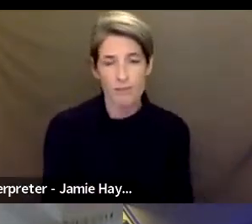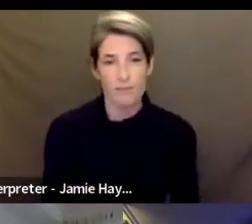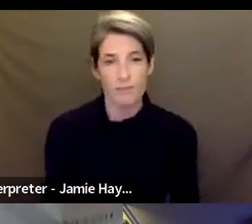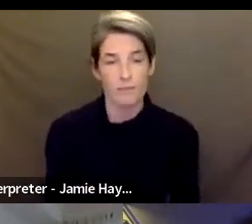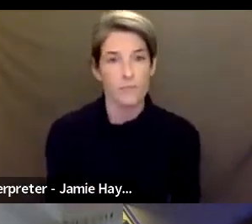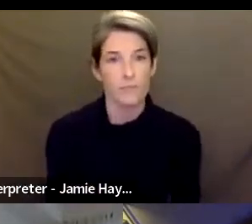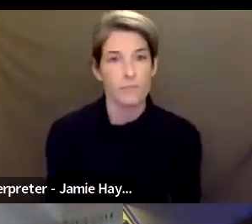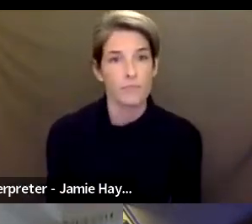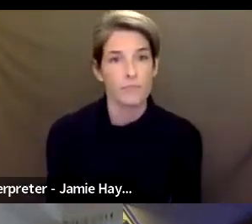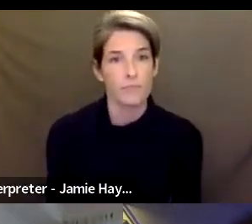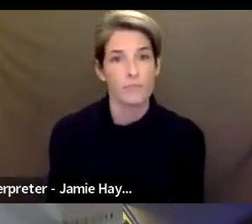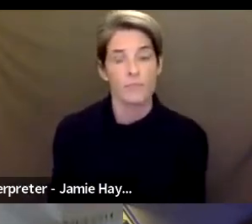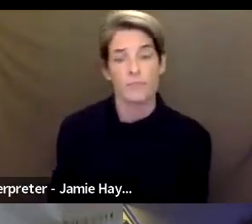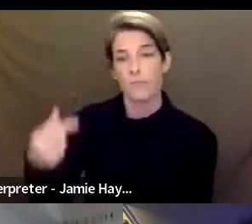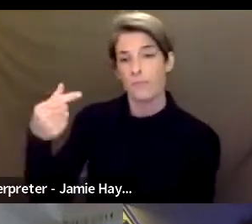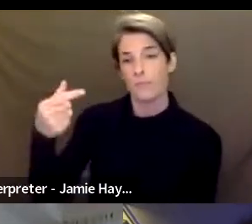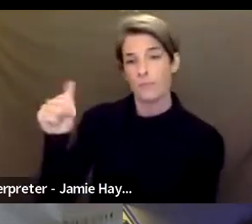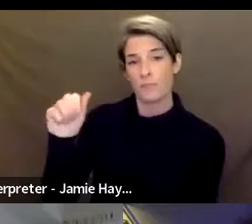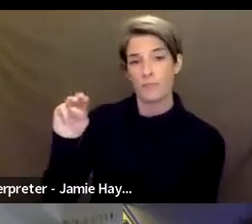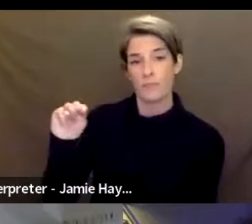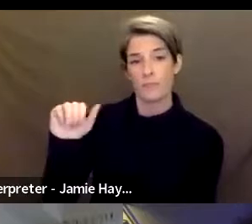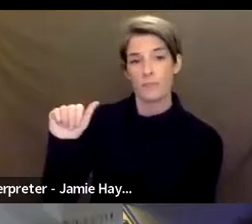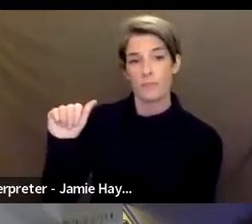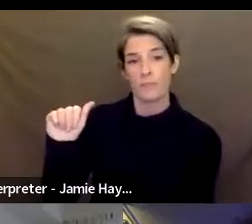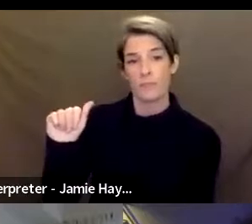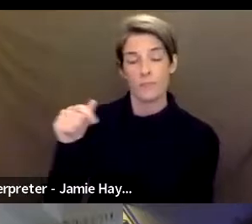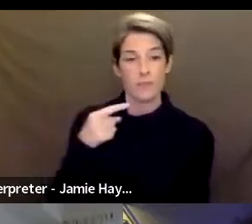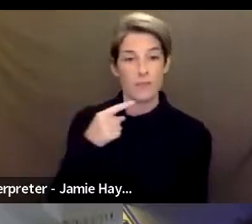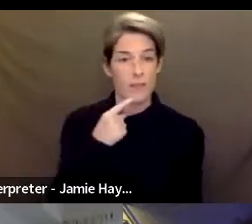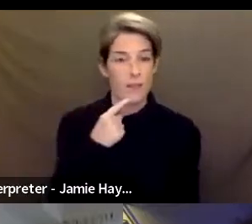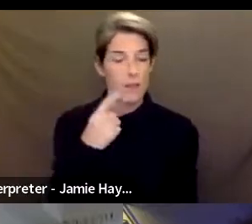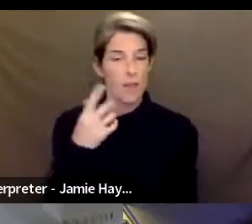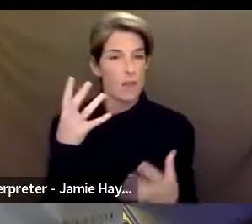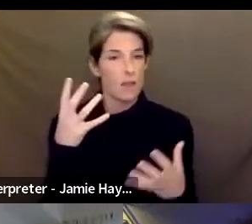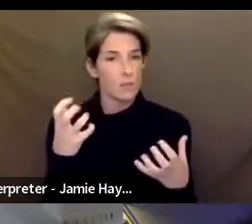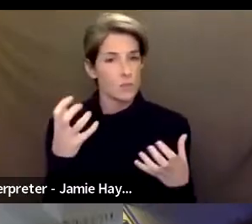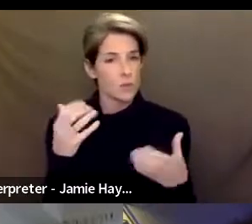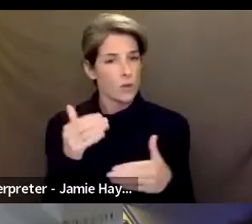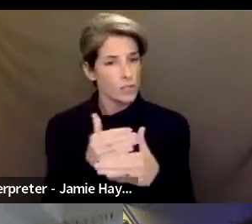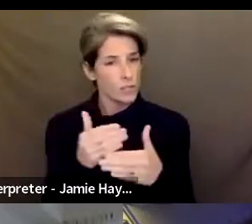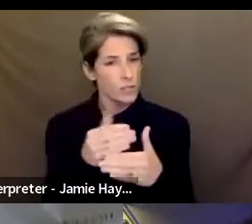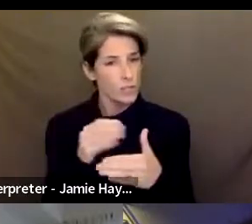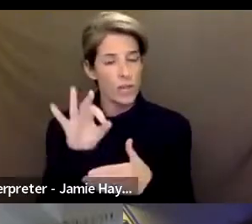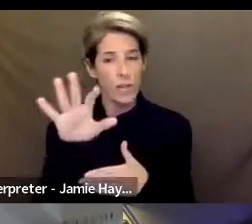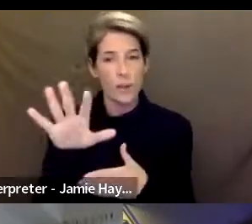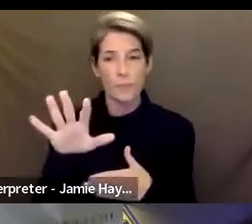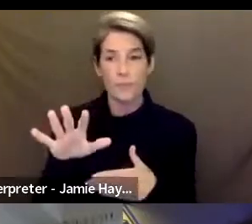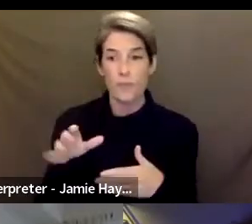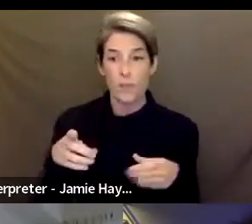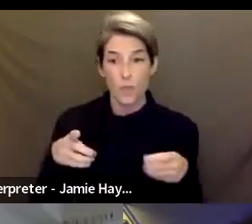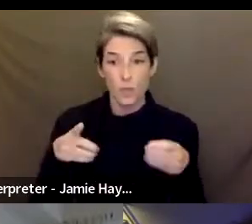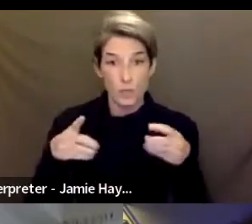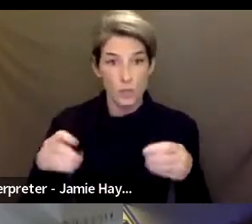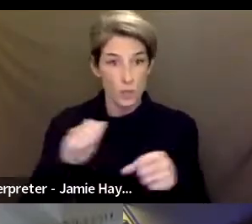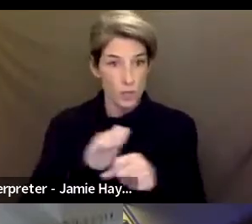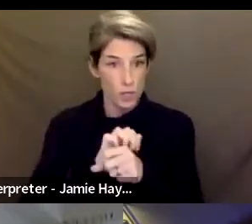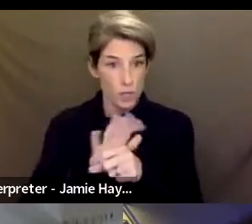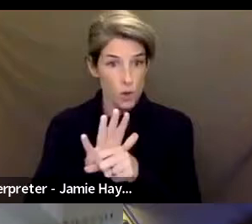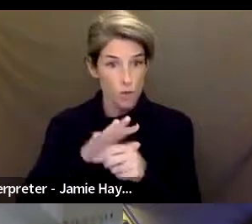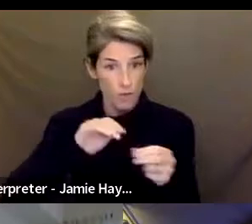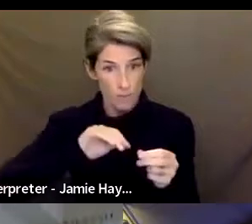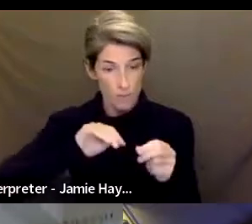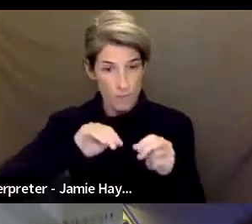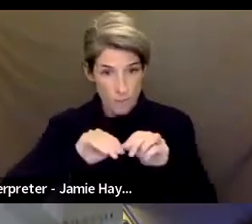I think just something that I want to share is like coming from the pandemic, throughout the pandemic,